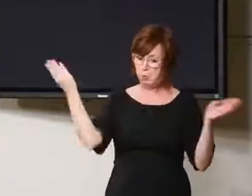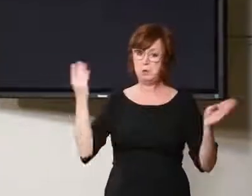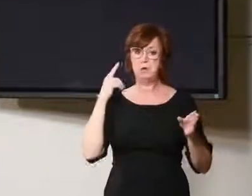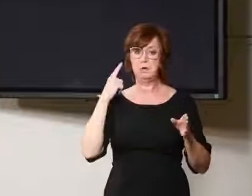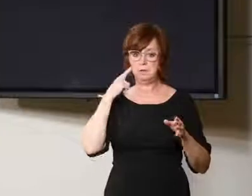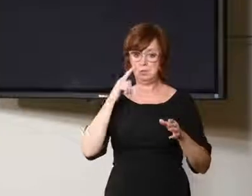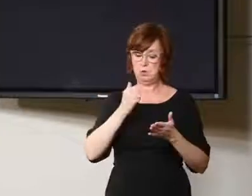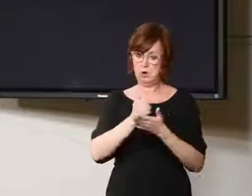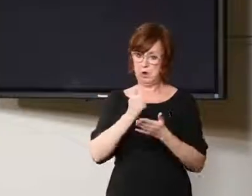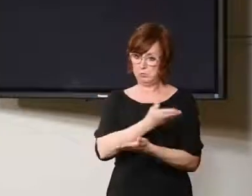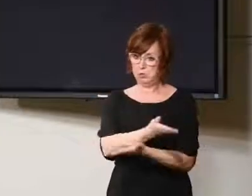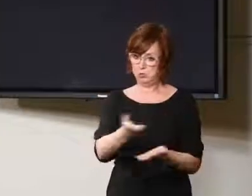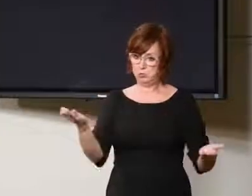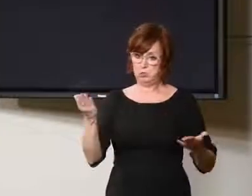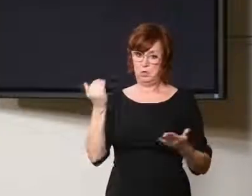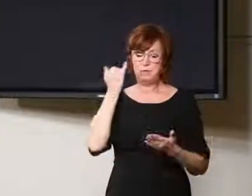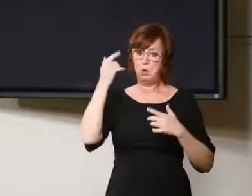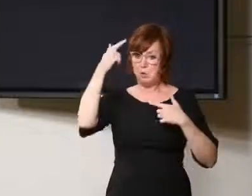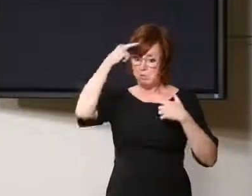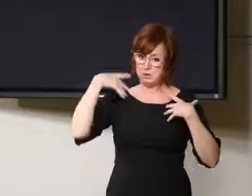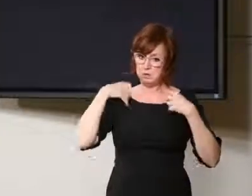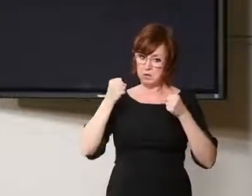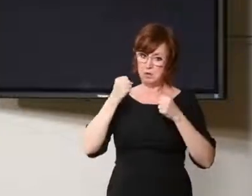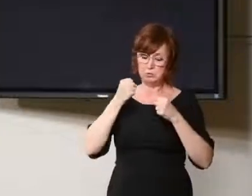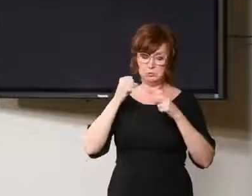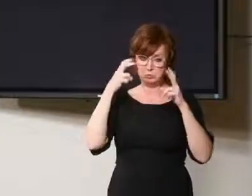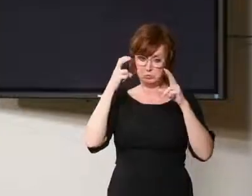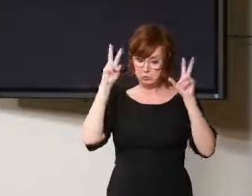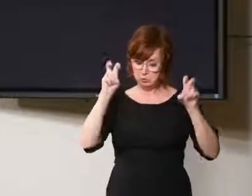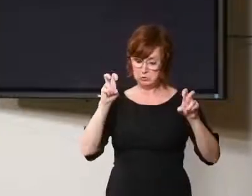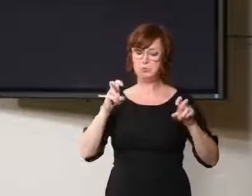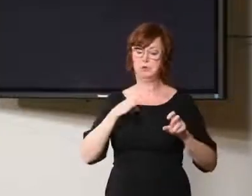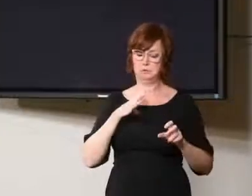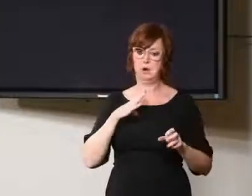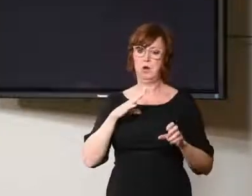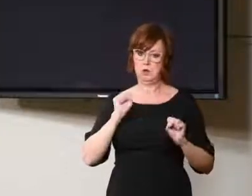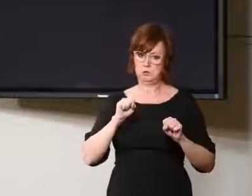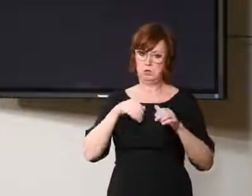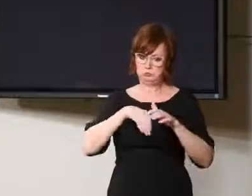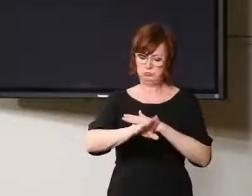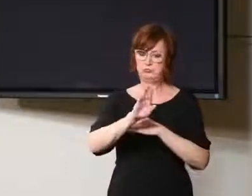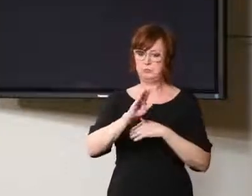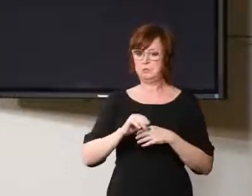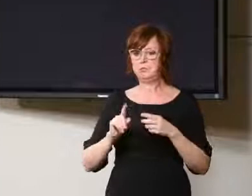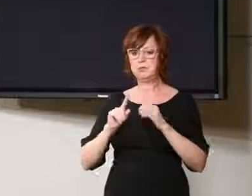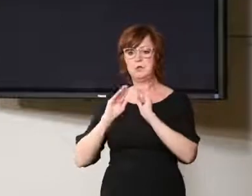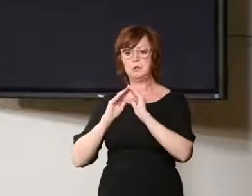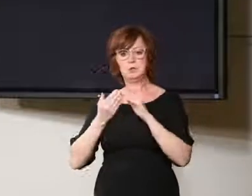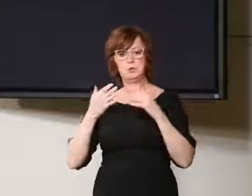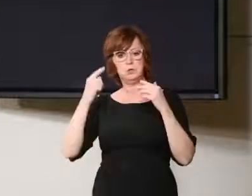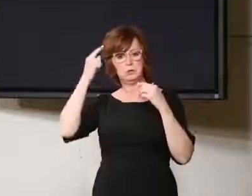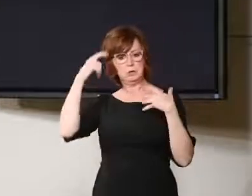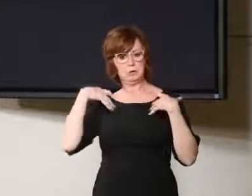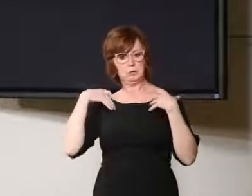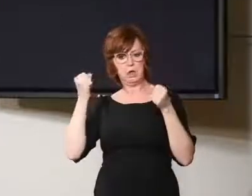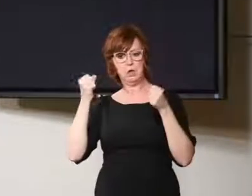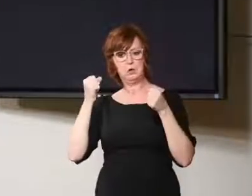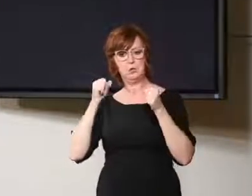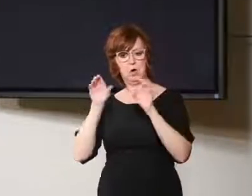as required. Community mental health sites remain open, offering most of their services via the